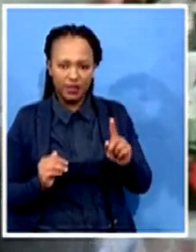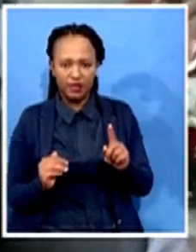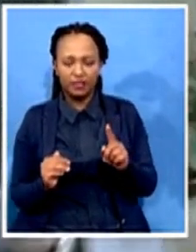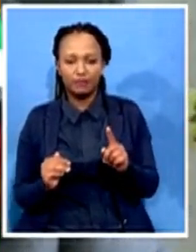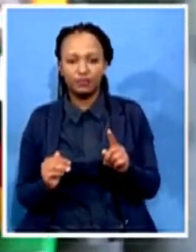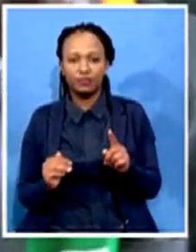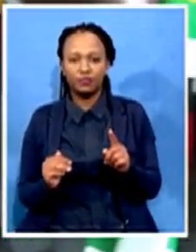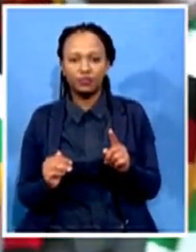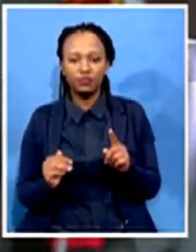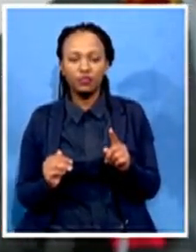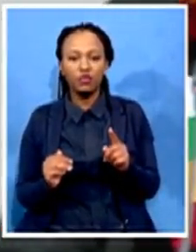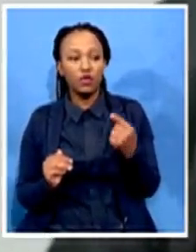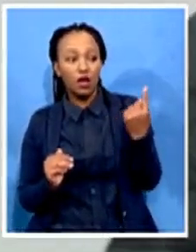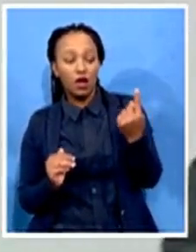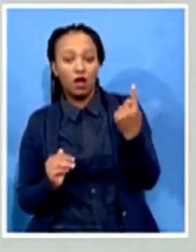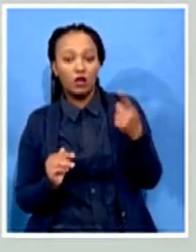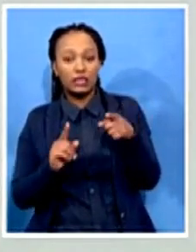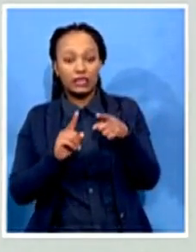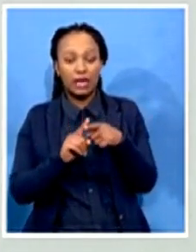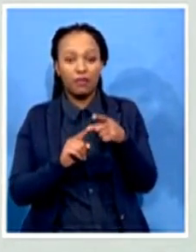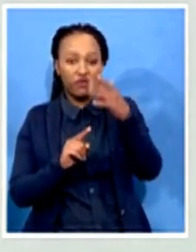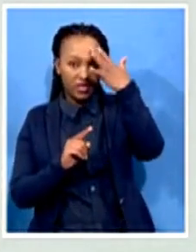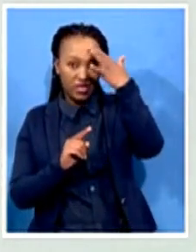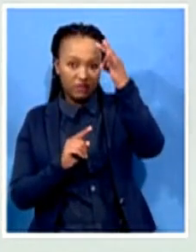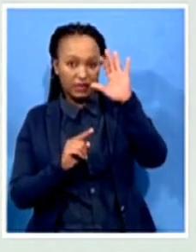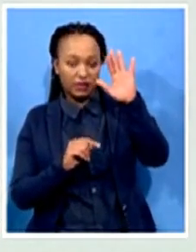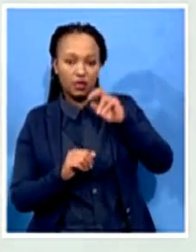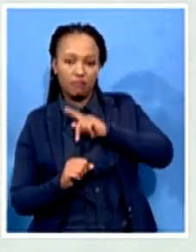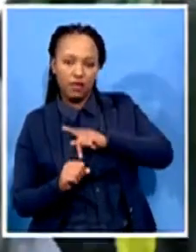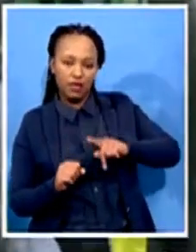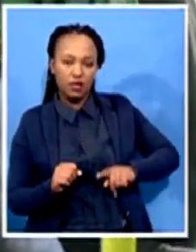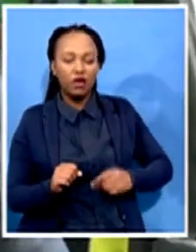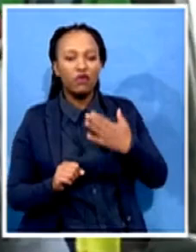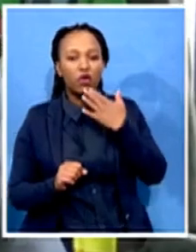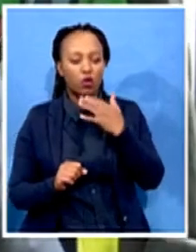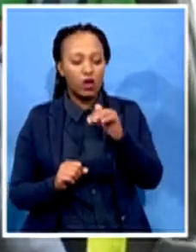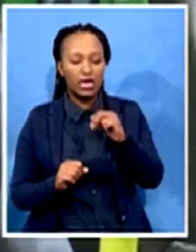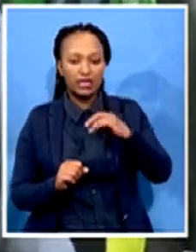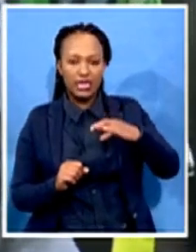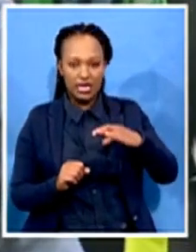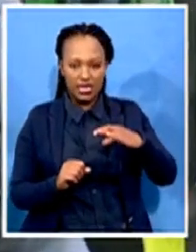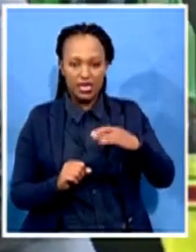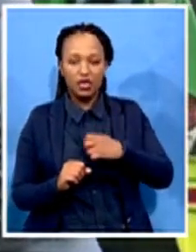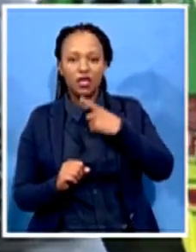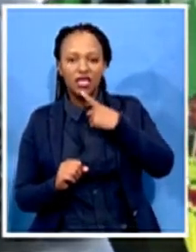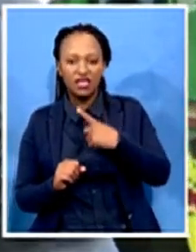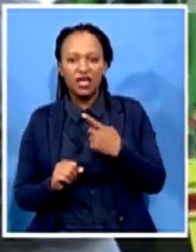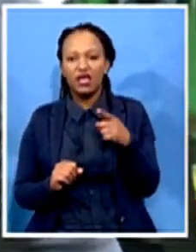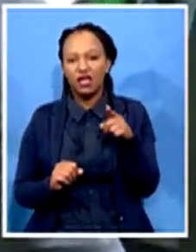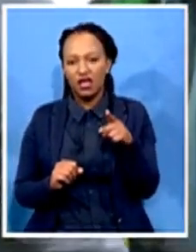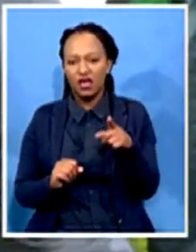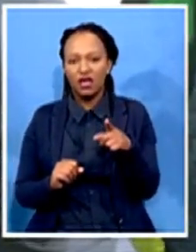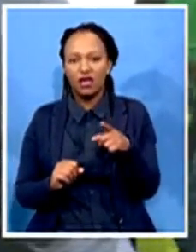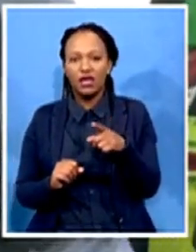state and as president of the ANC, given the fact that he sanctioned the minister's trip